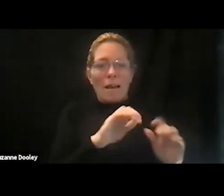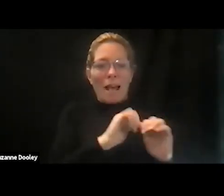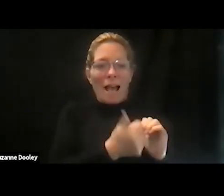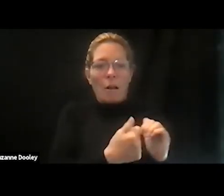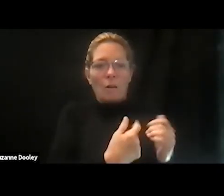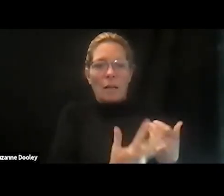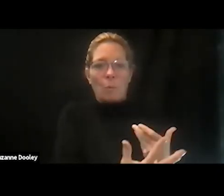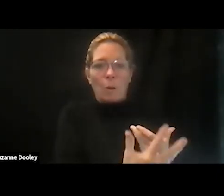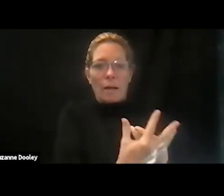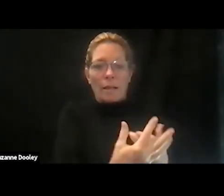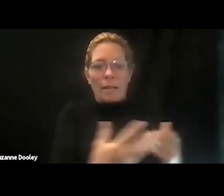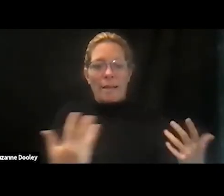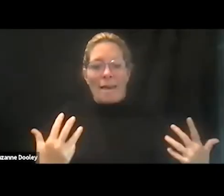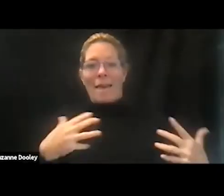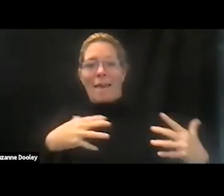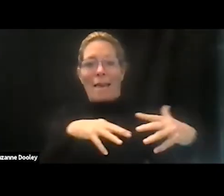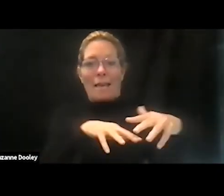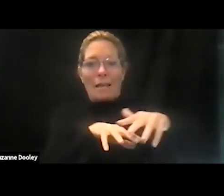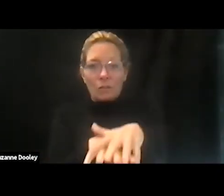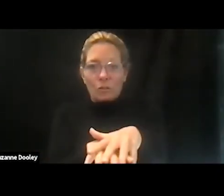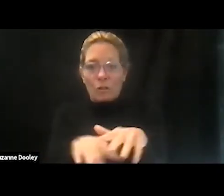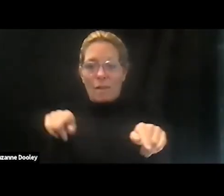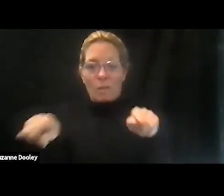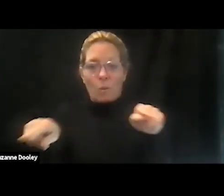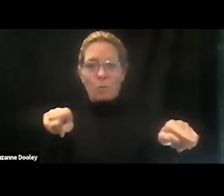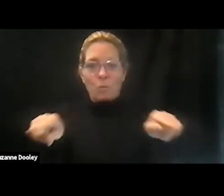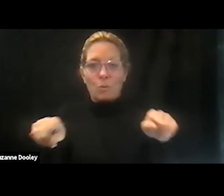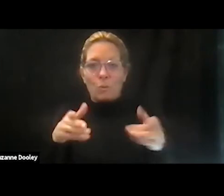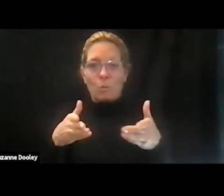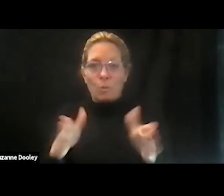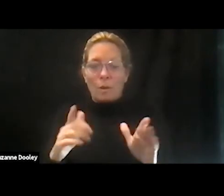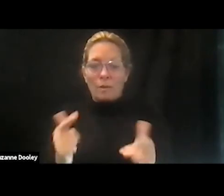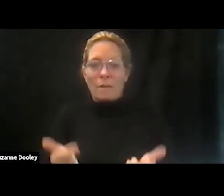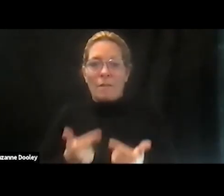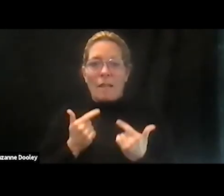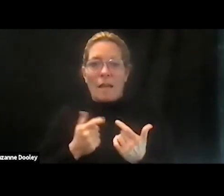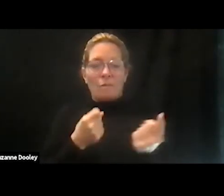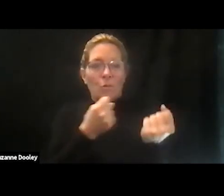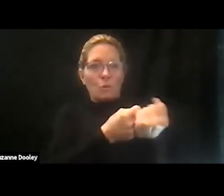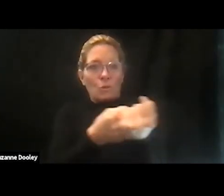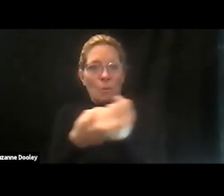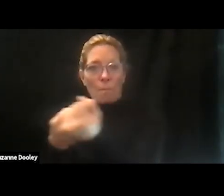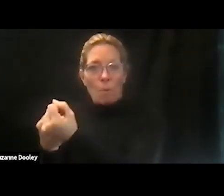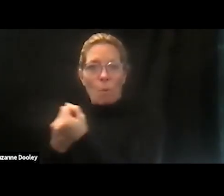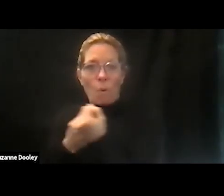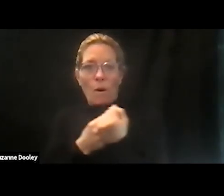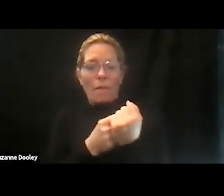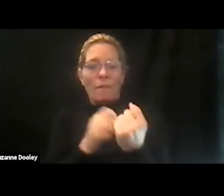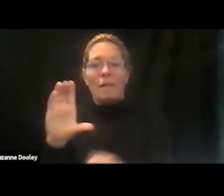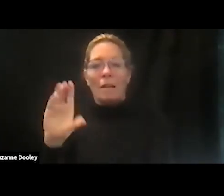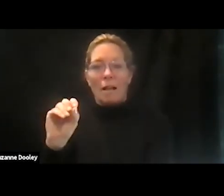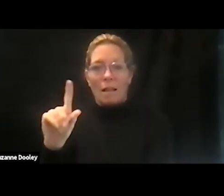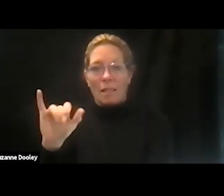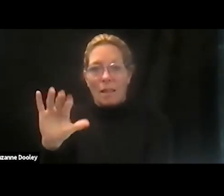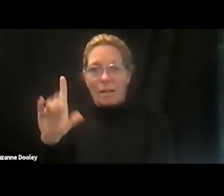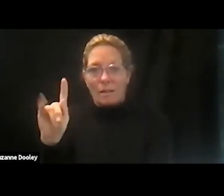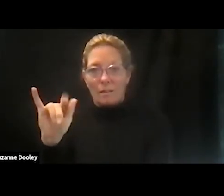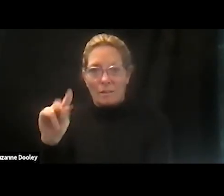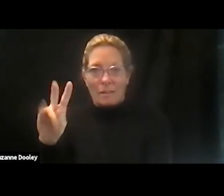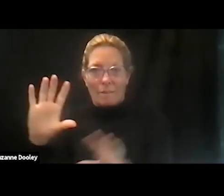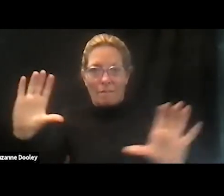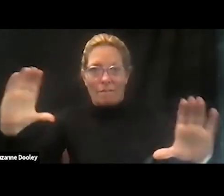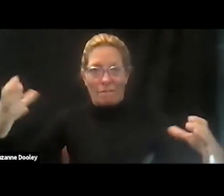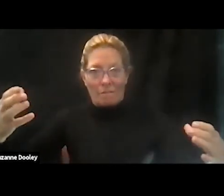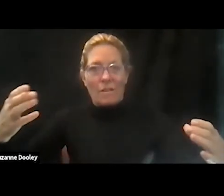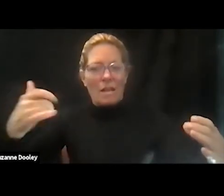those ways of life to support the collective. So that's, I guess, how I look at it. I'd